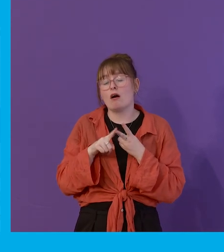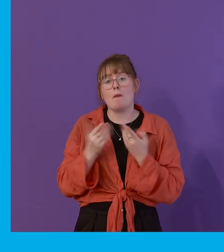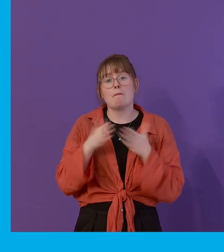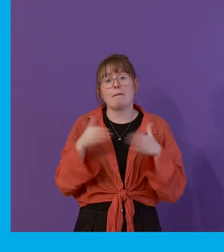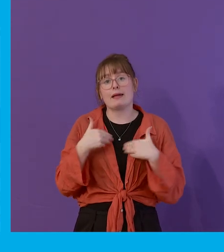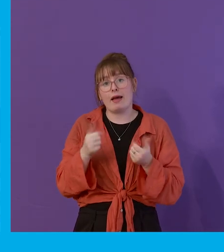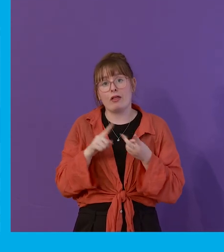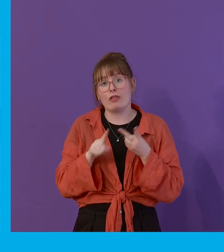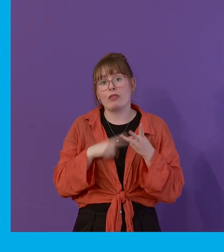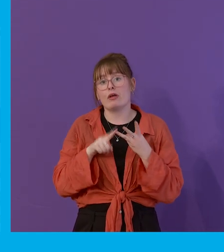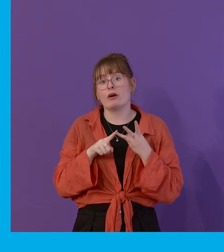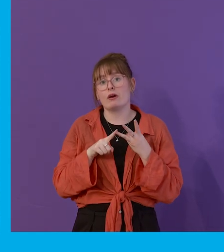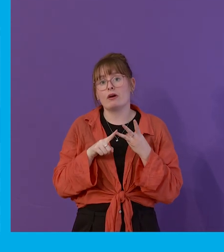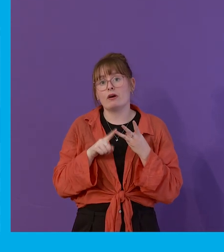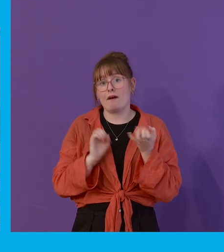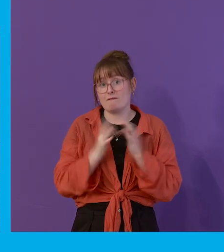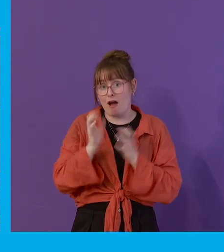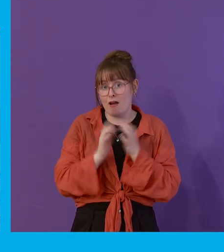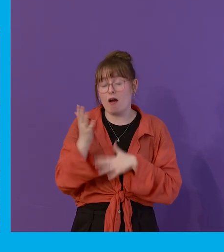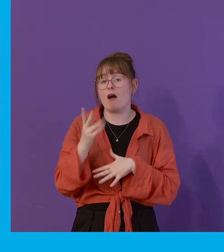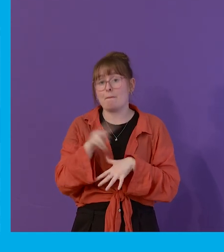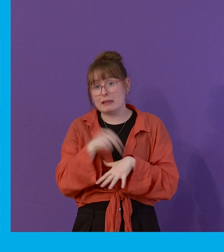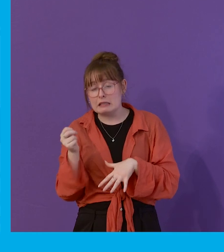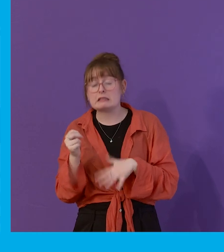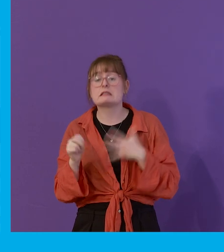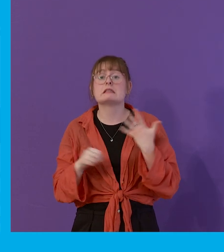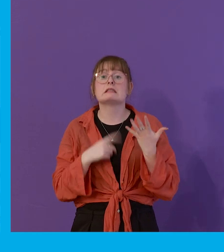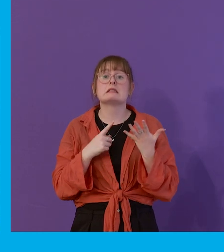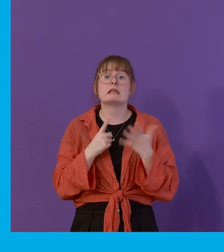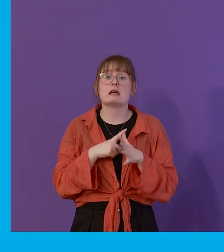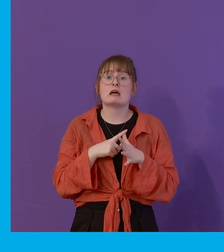health, fire, police, and